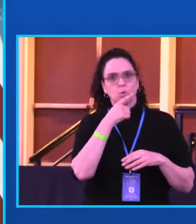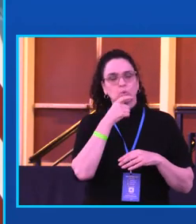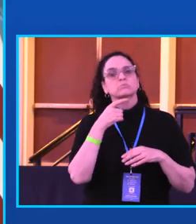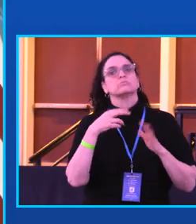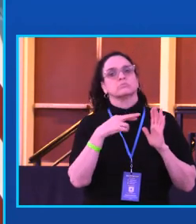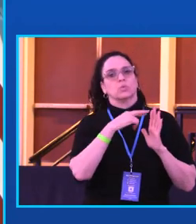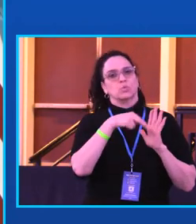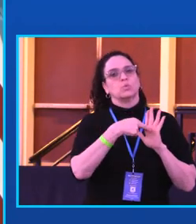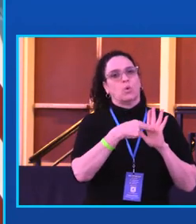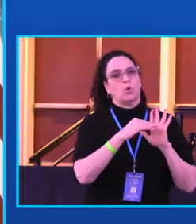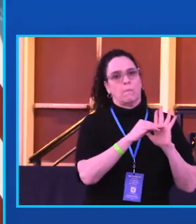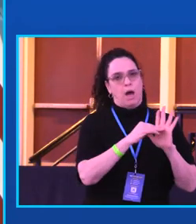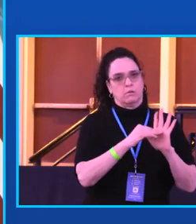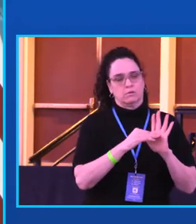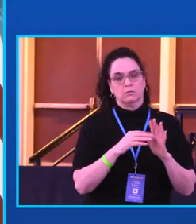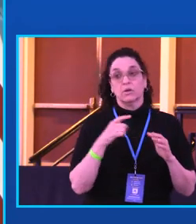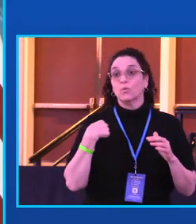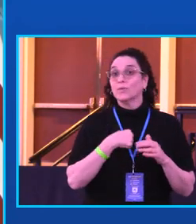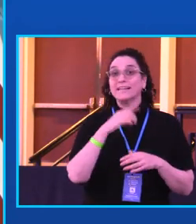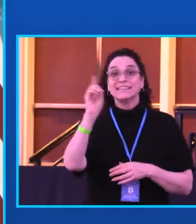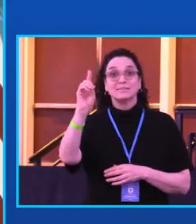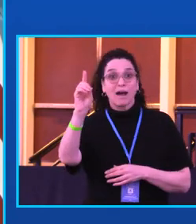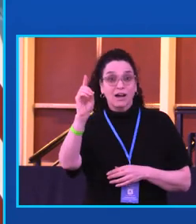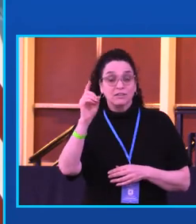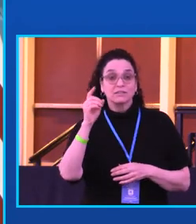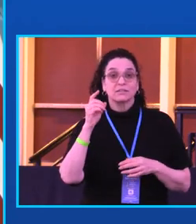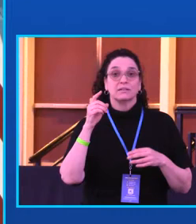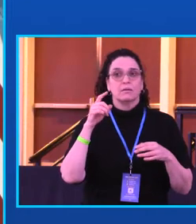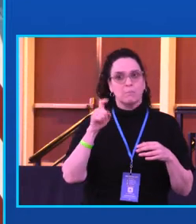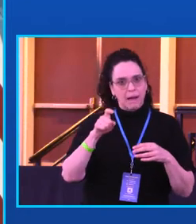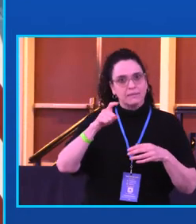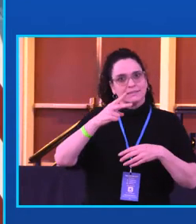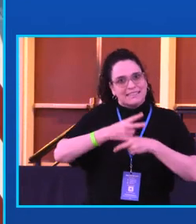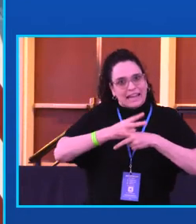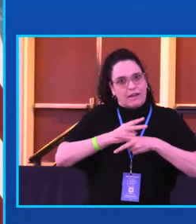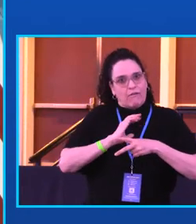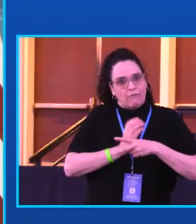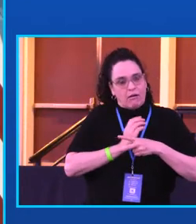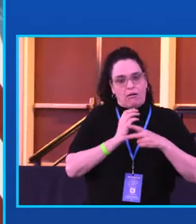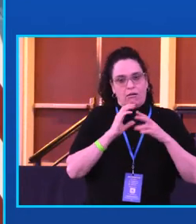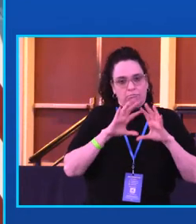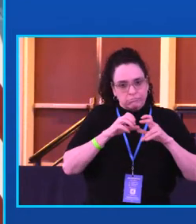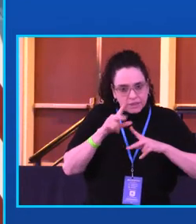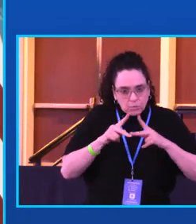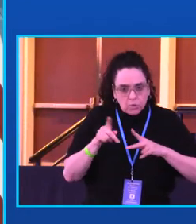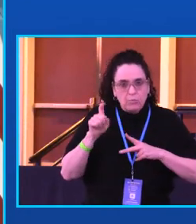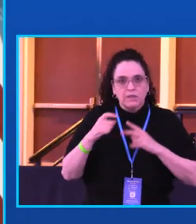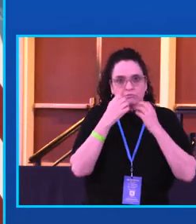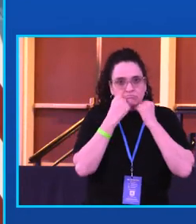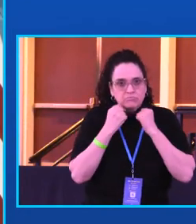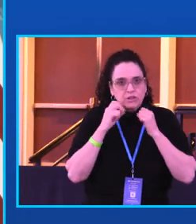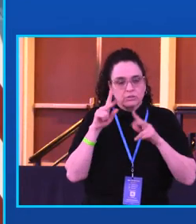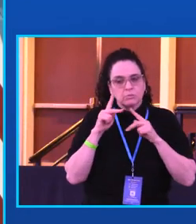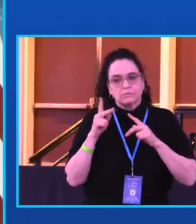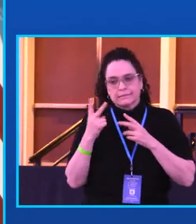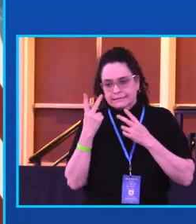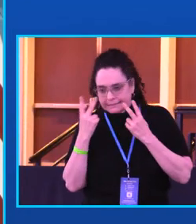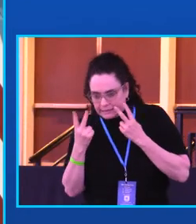which is, as a democracy, to take care of its people, to see them, to hear